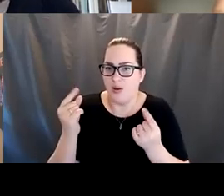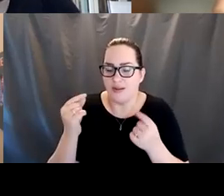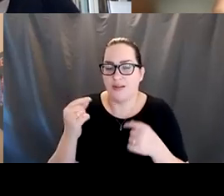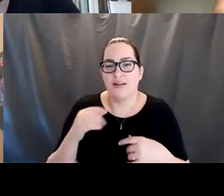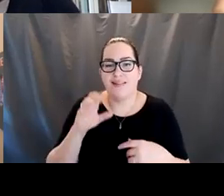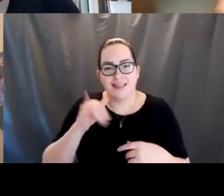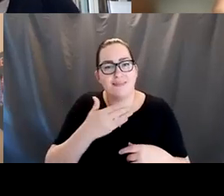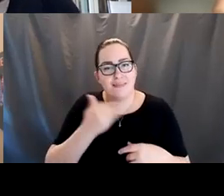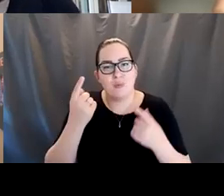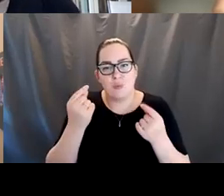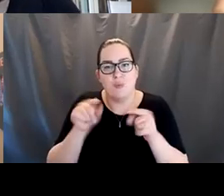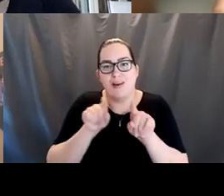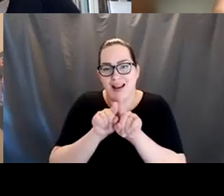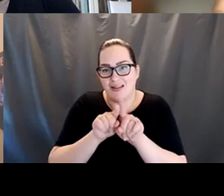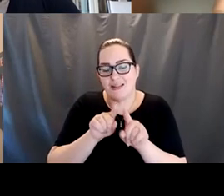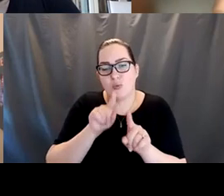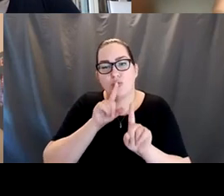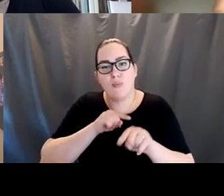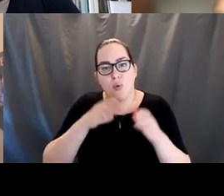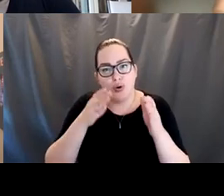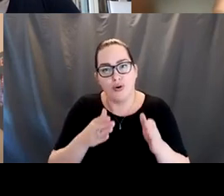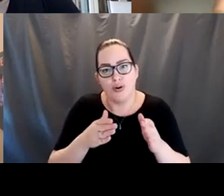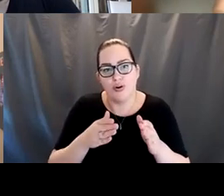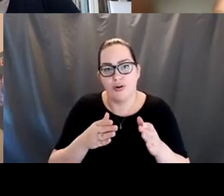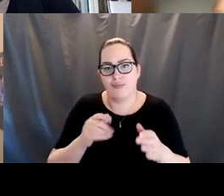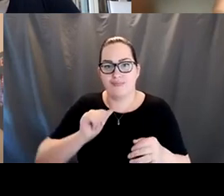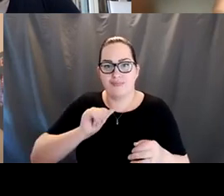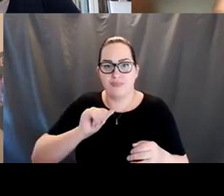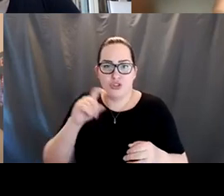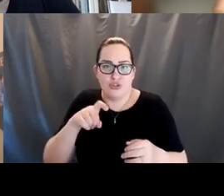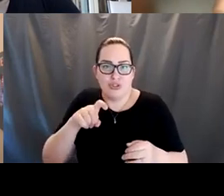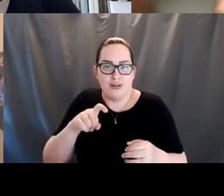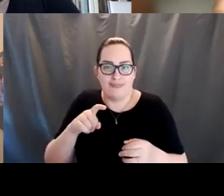No, you answered it. You answered it. Thank you.